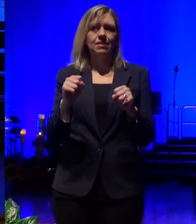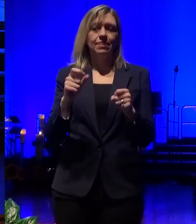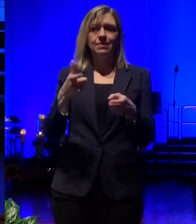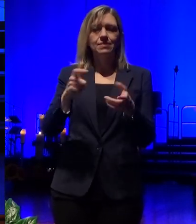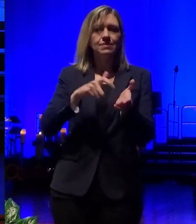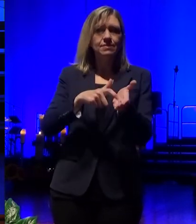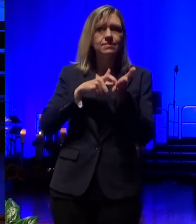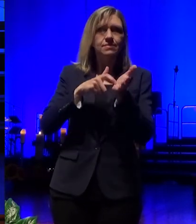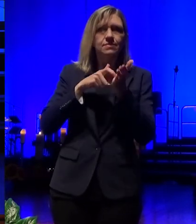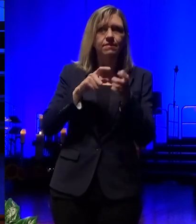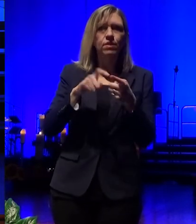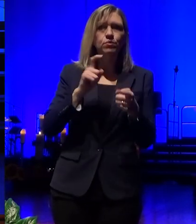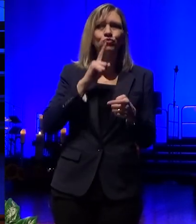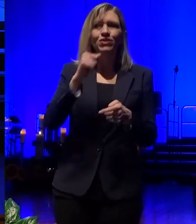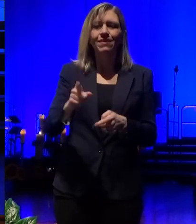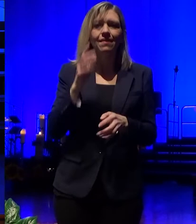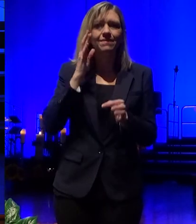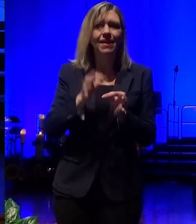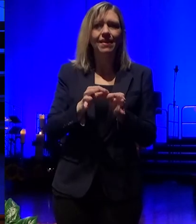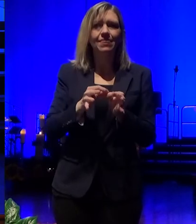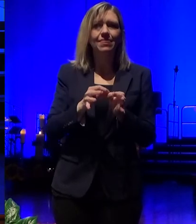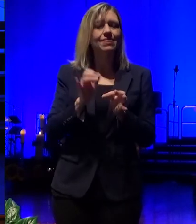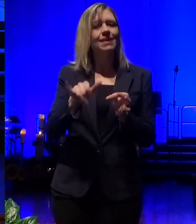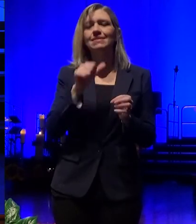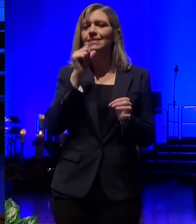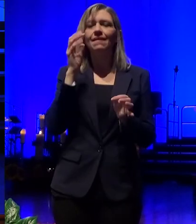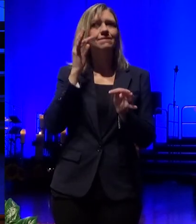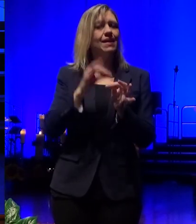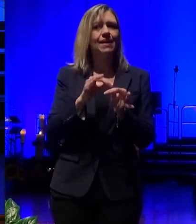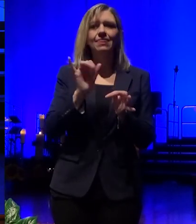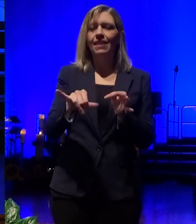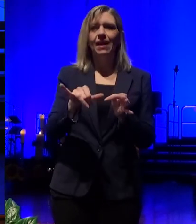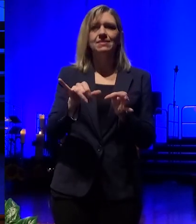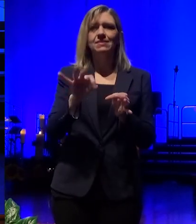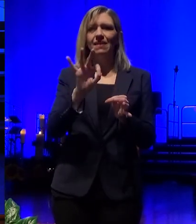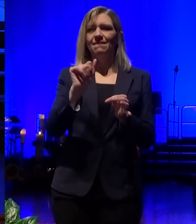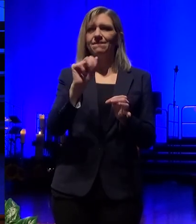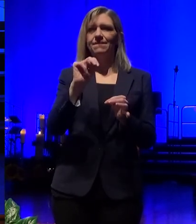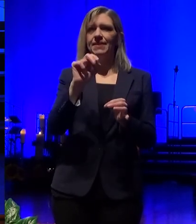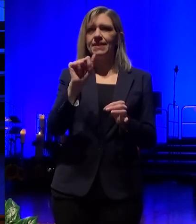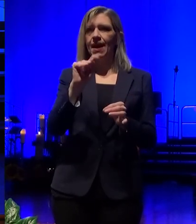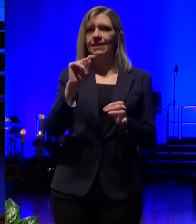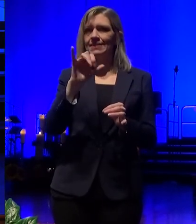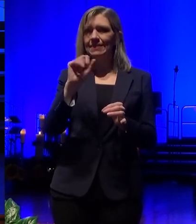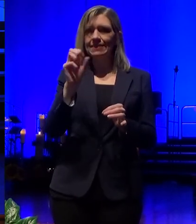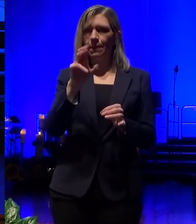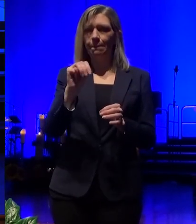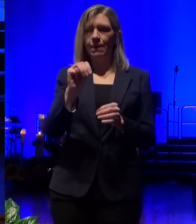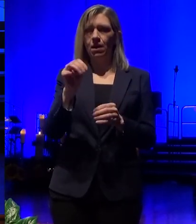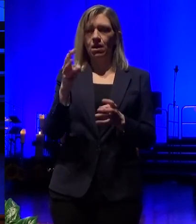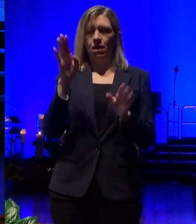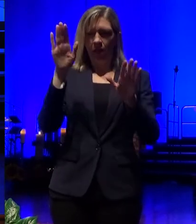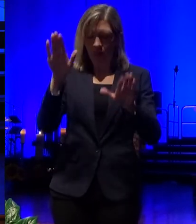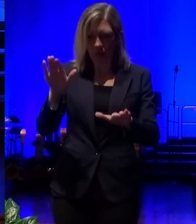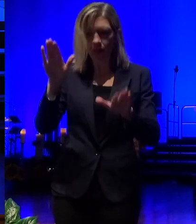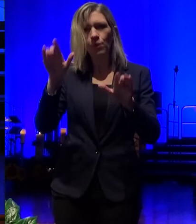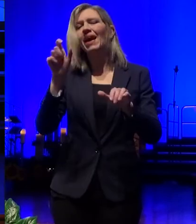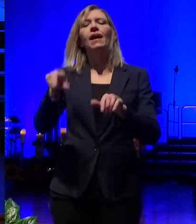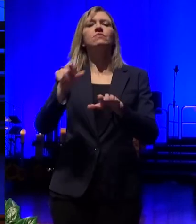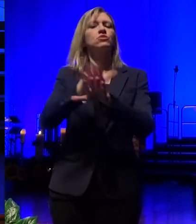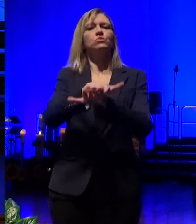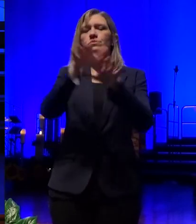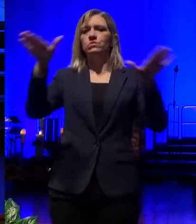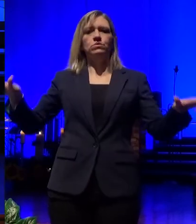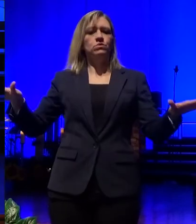real faith. This isn't faith, it's fanaticism. And we have to stop confusing the two. We have to recognize